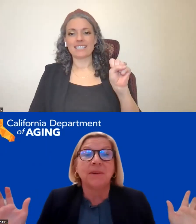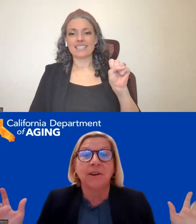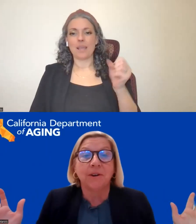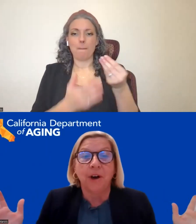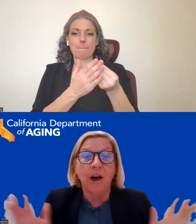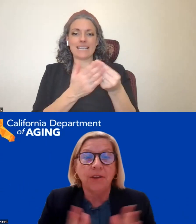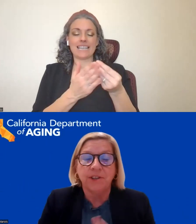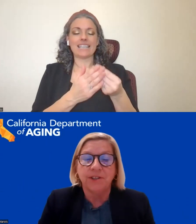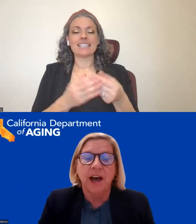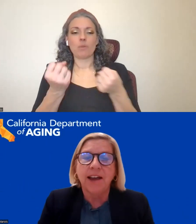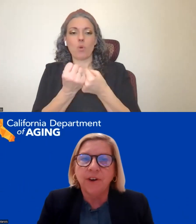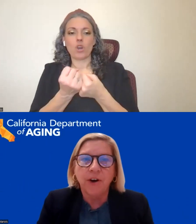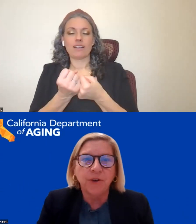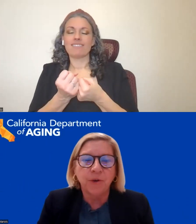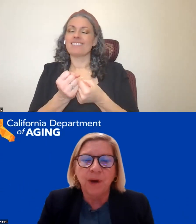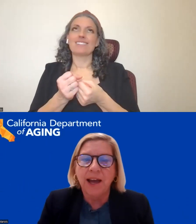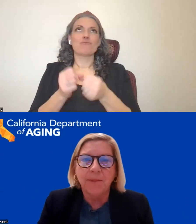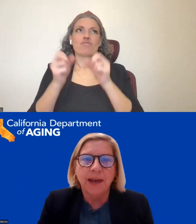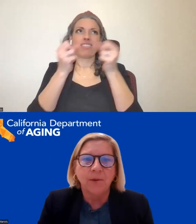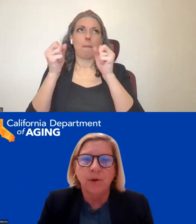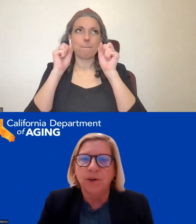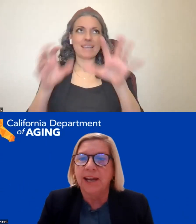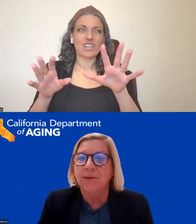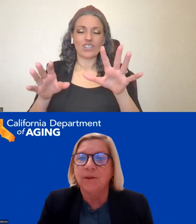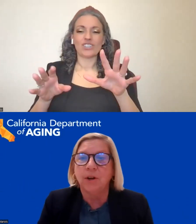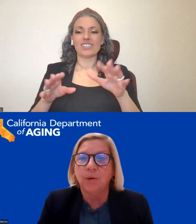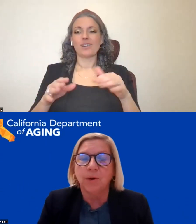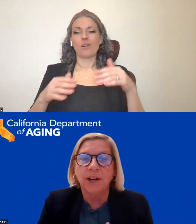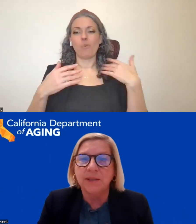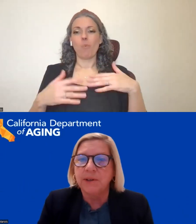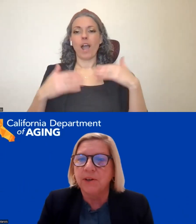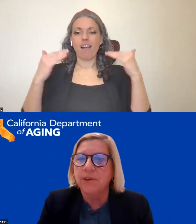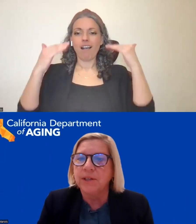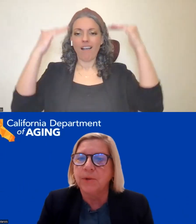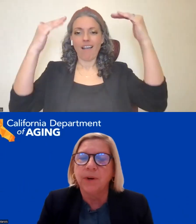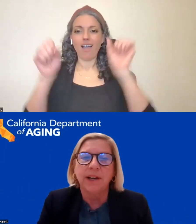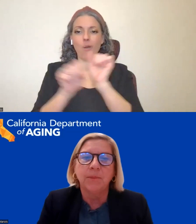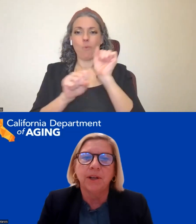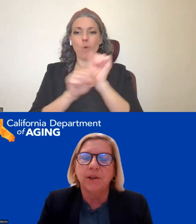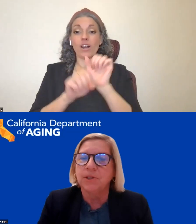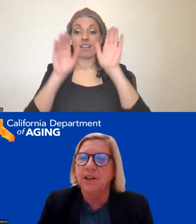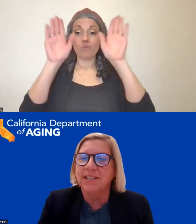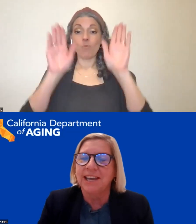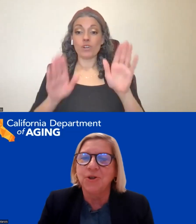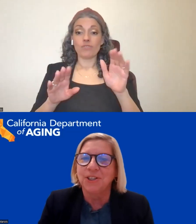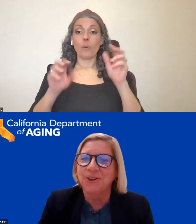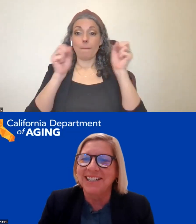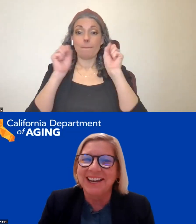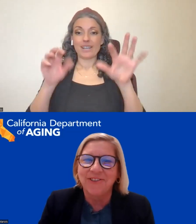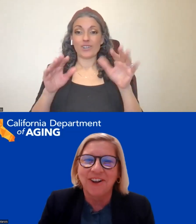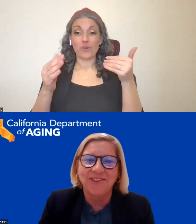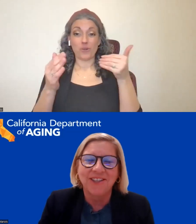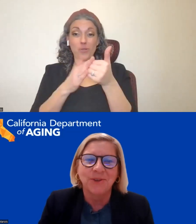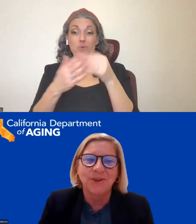This is a miracle, all of this high volume, high impact work. And, the greatest miracle is that we're running pretty close to on schedule and